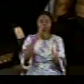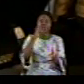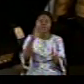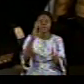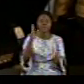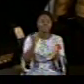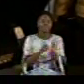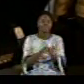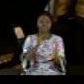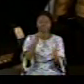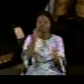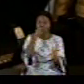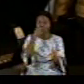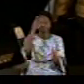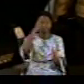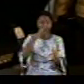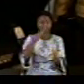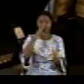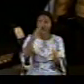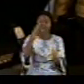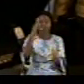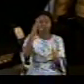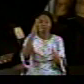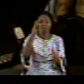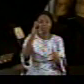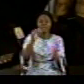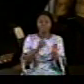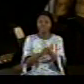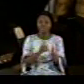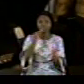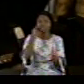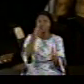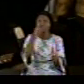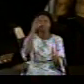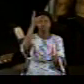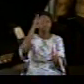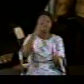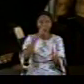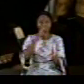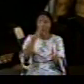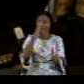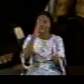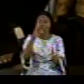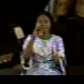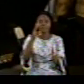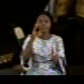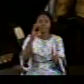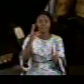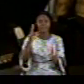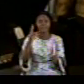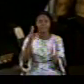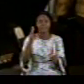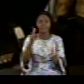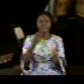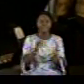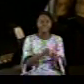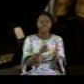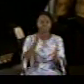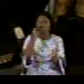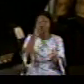is who you are. That is who you are. We proclaim it. That is who